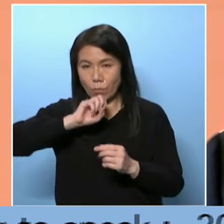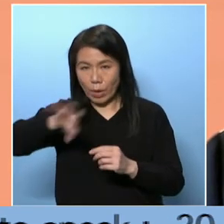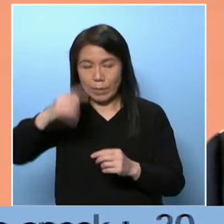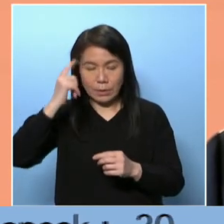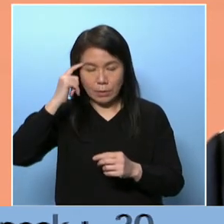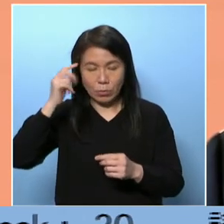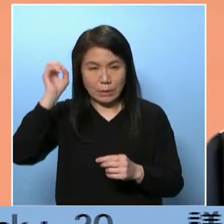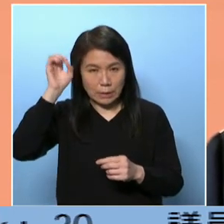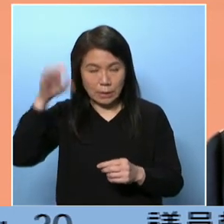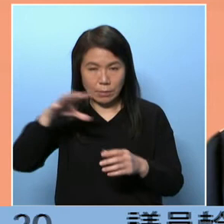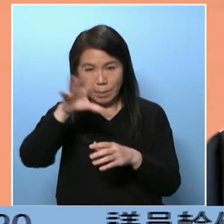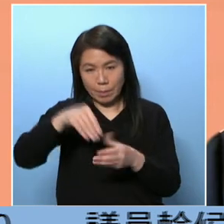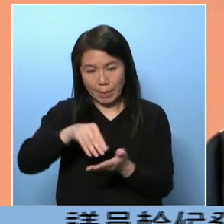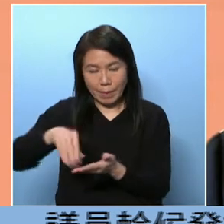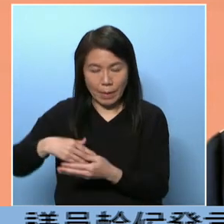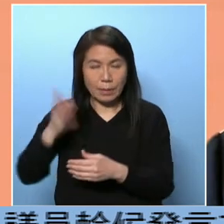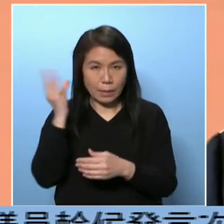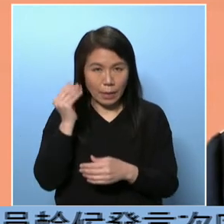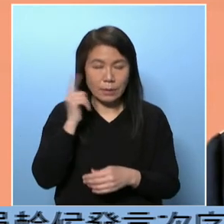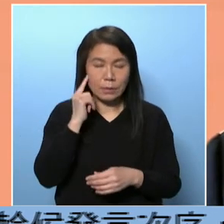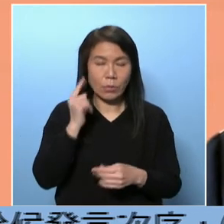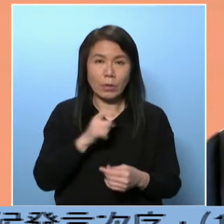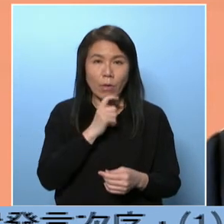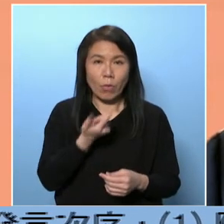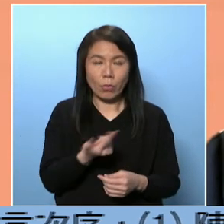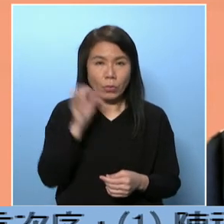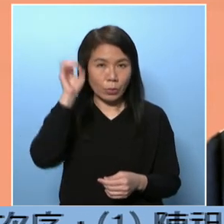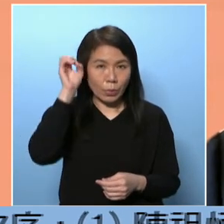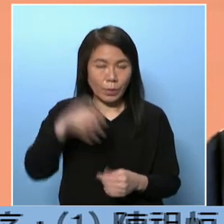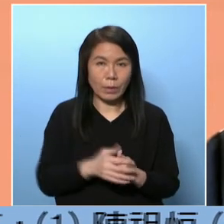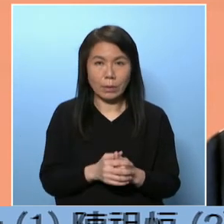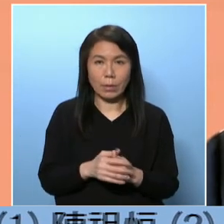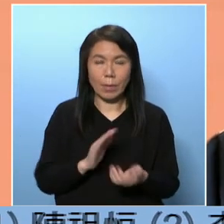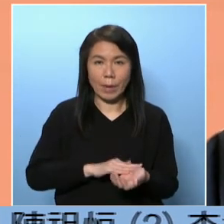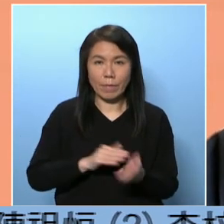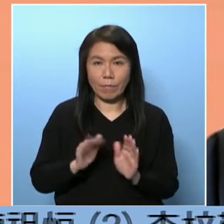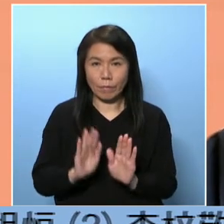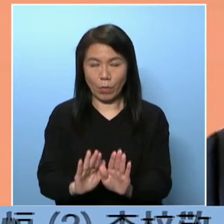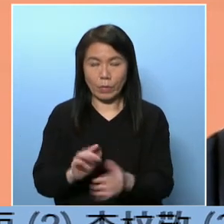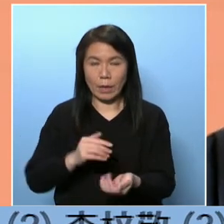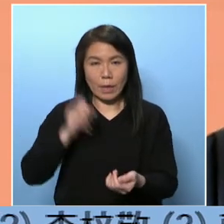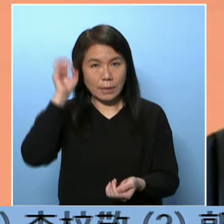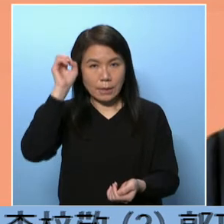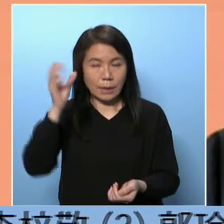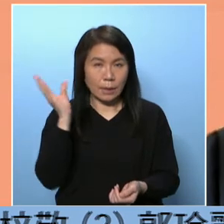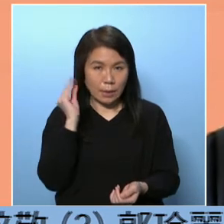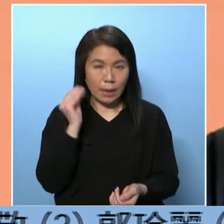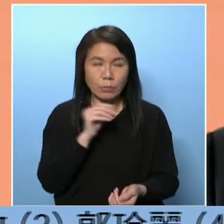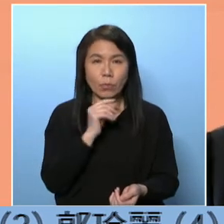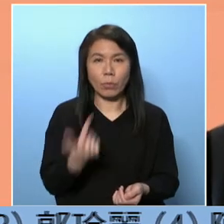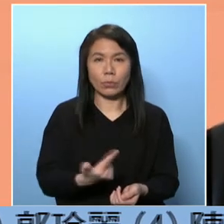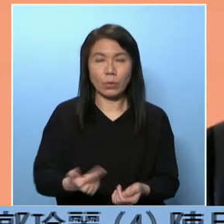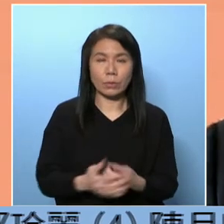now reflecting the sentiments of the community to the administration so that we can put our minds together. And then we would